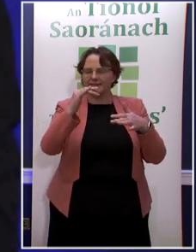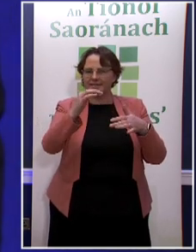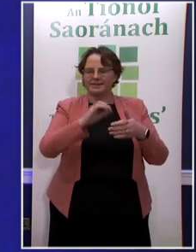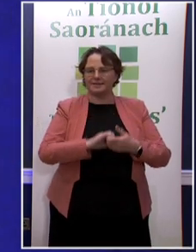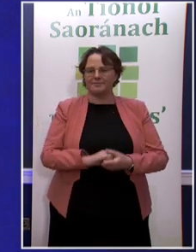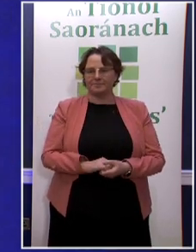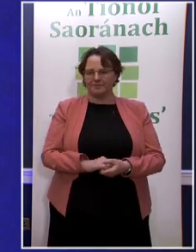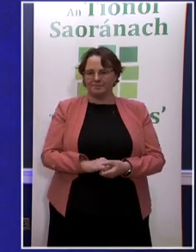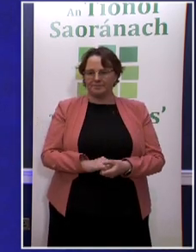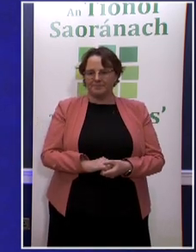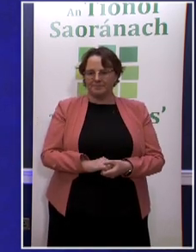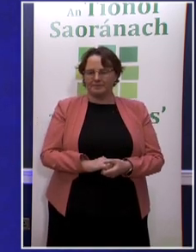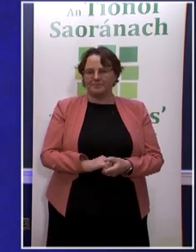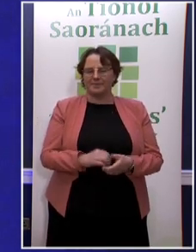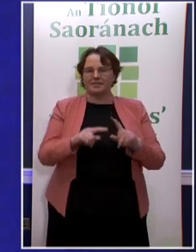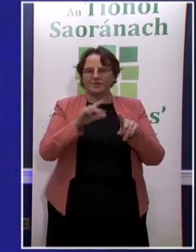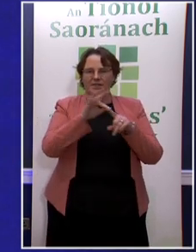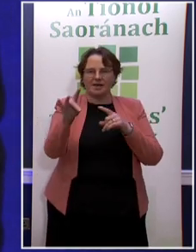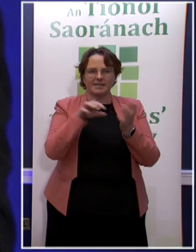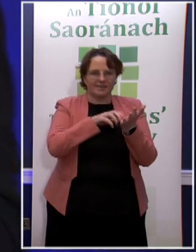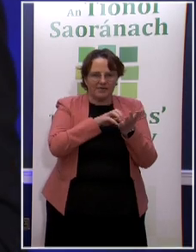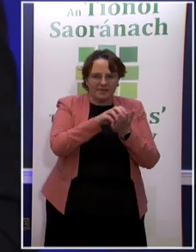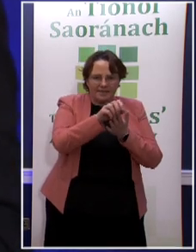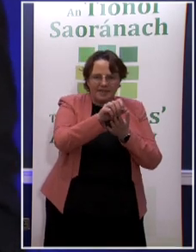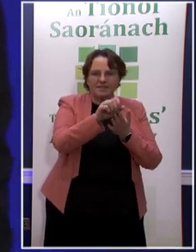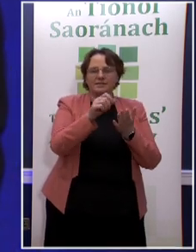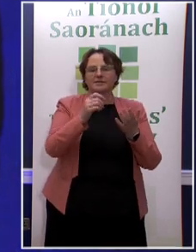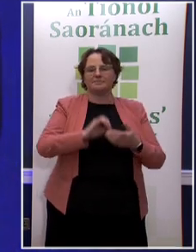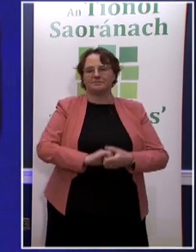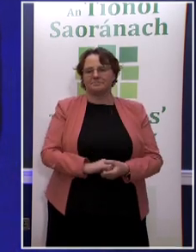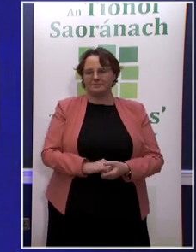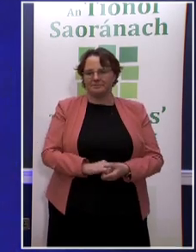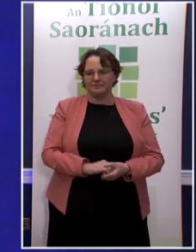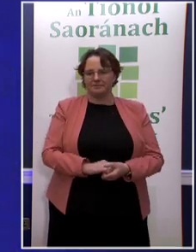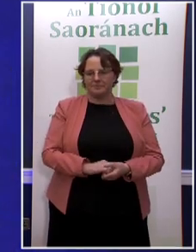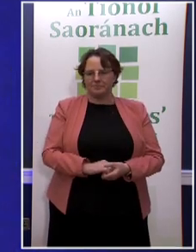species, there are far more different kinds of insect species than almost everything else put together.